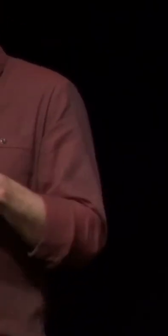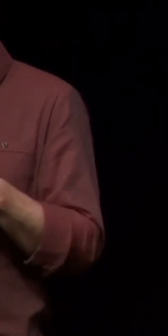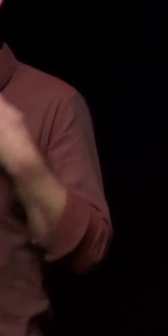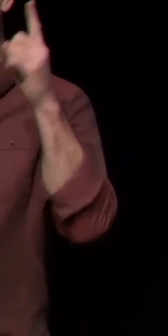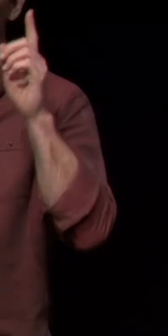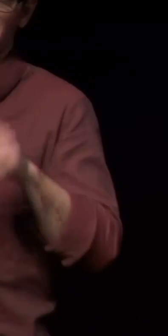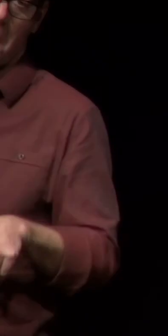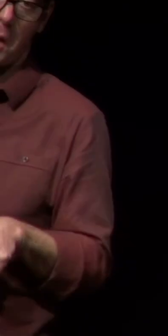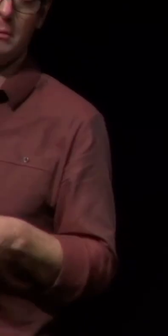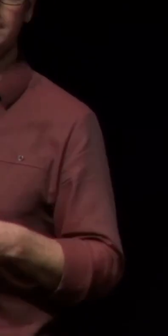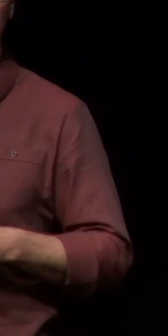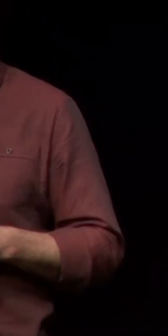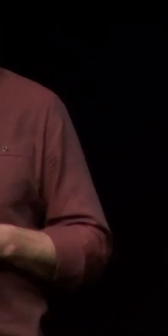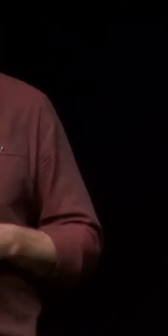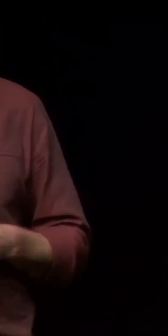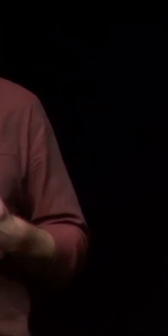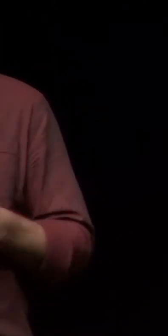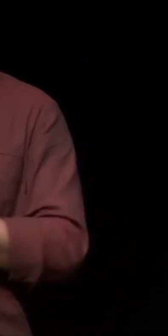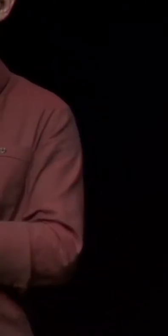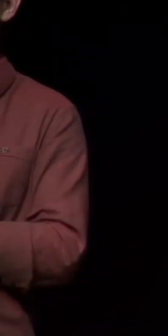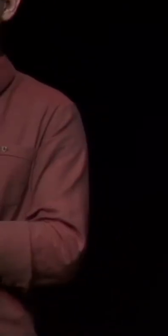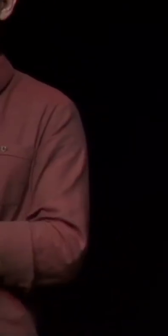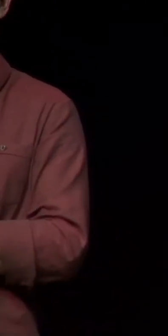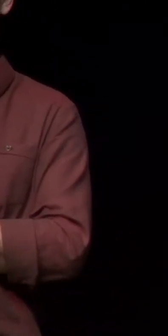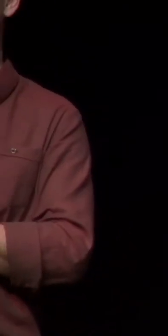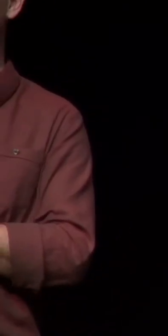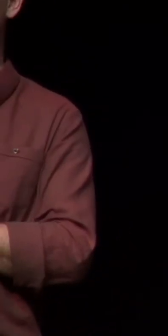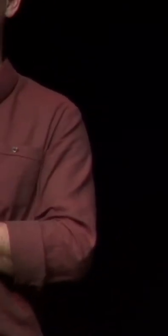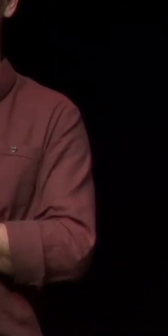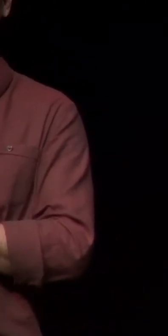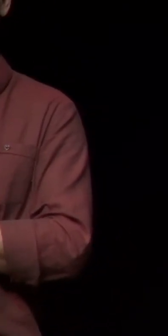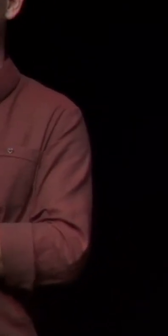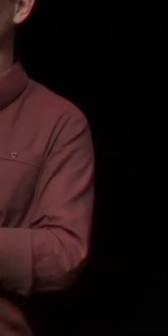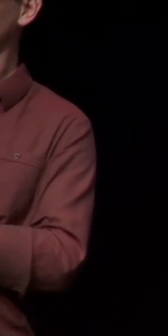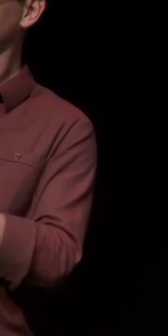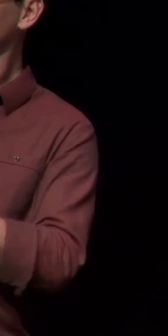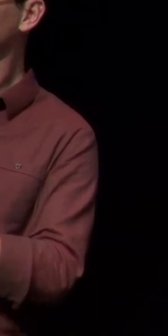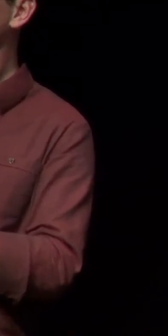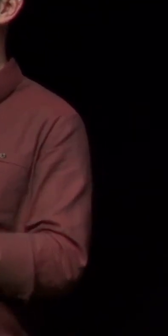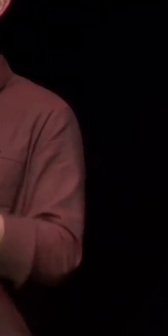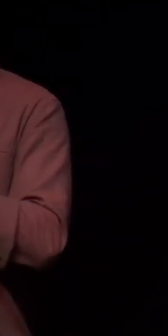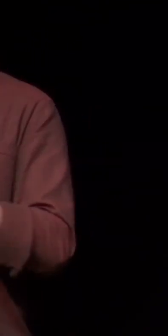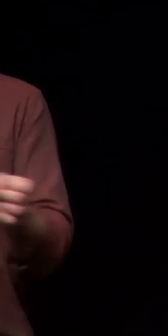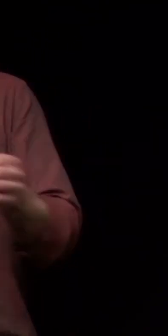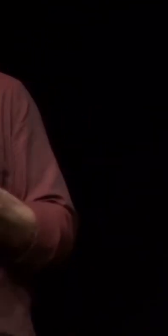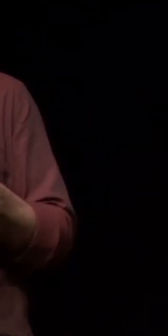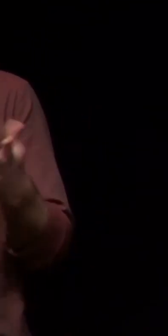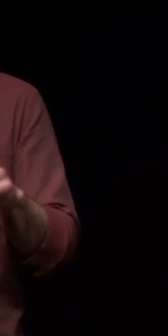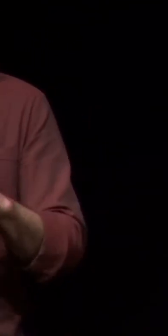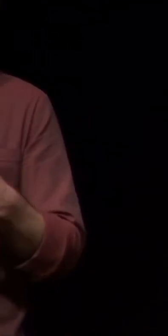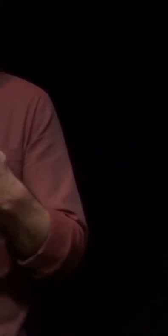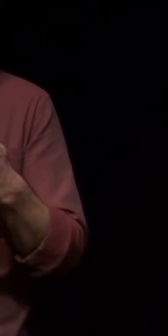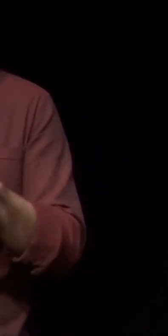strategy. We haven't heard much about tax credits or tax measures as a way of providing incentives or penalties, but that's